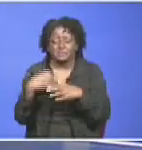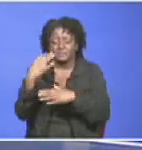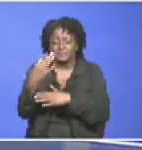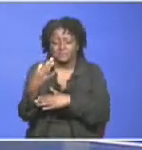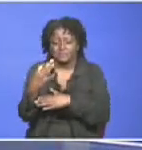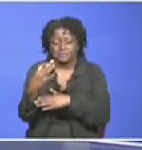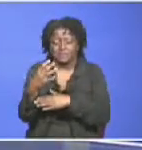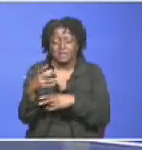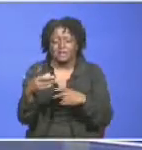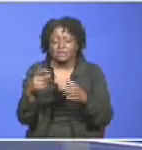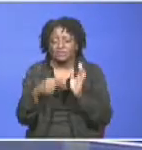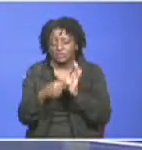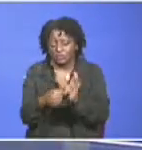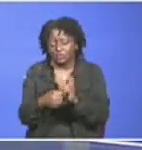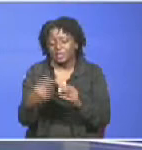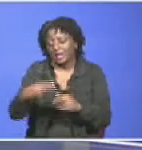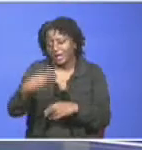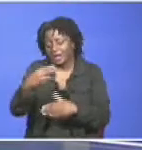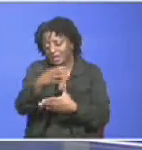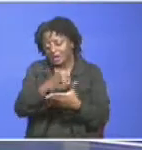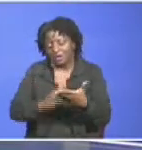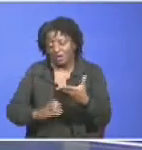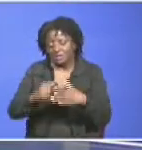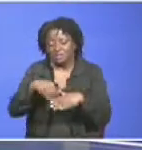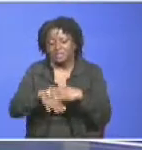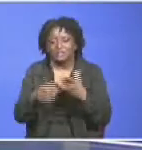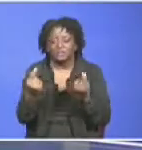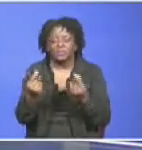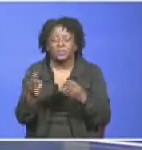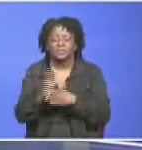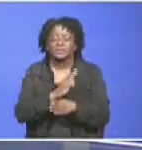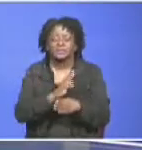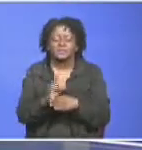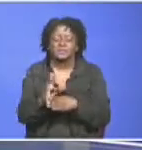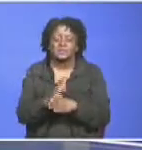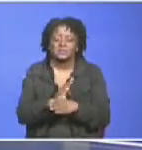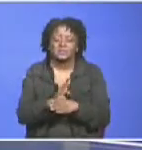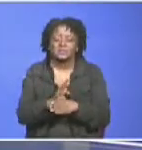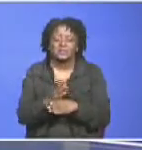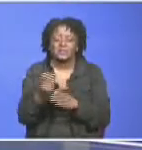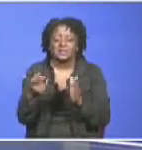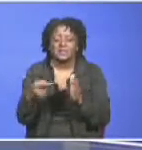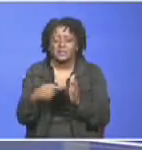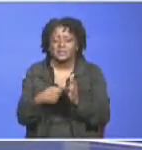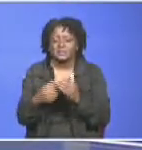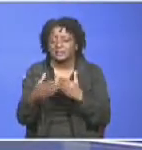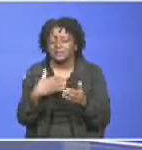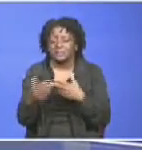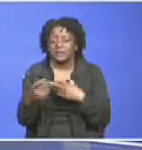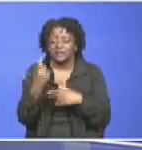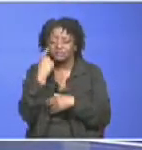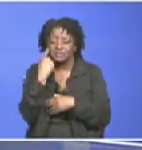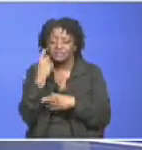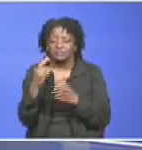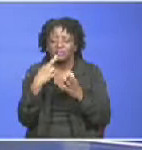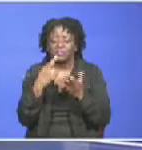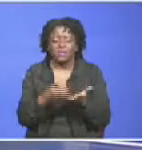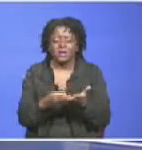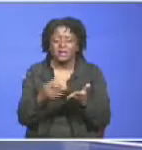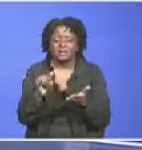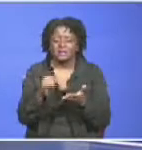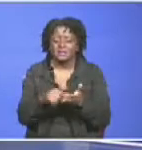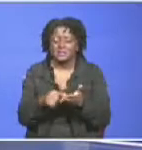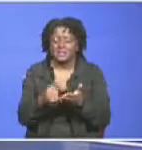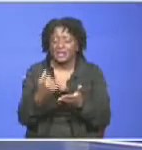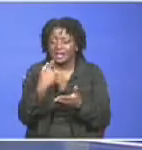performing business operations. This coincides with a recent report by the International Monetary Fund, which suggested that Bahamian banks must